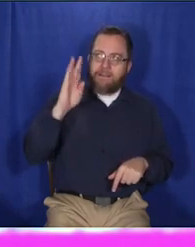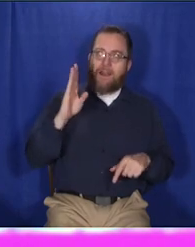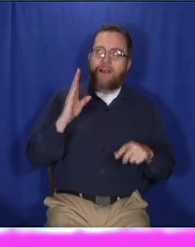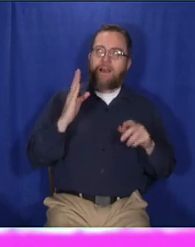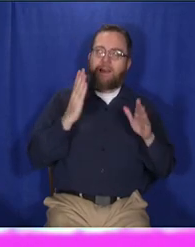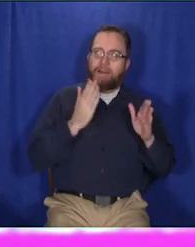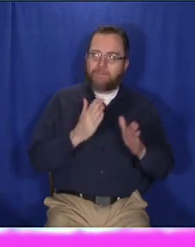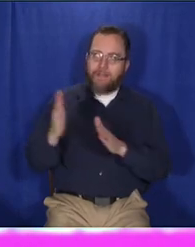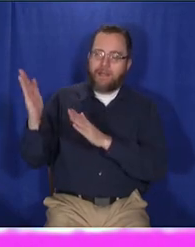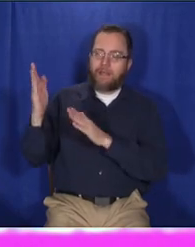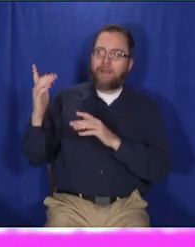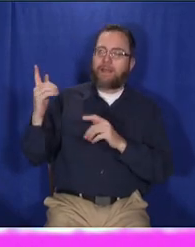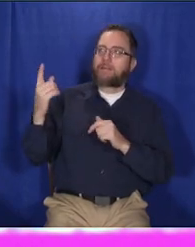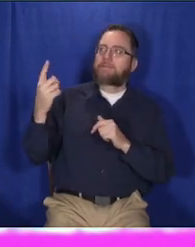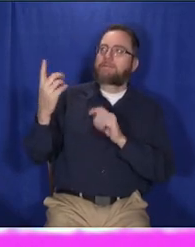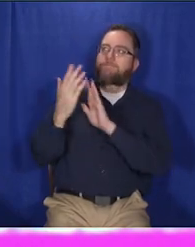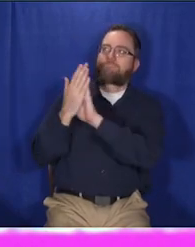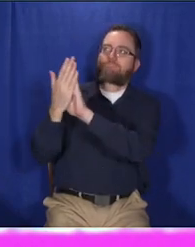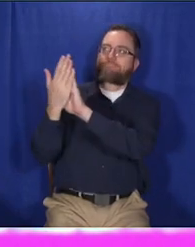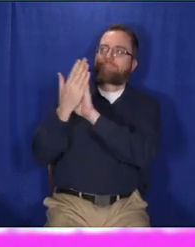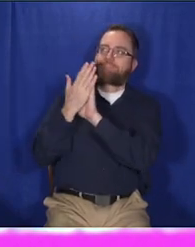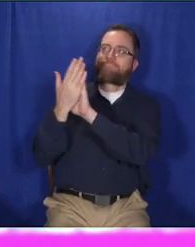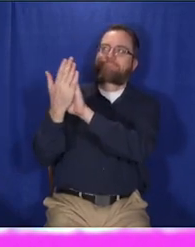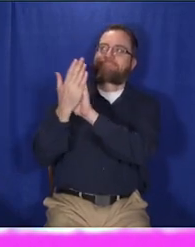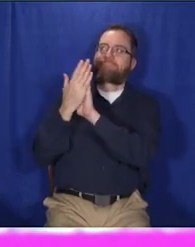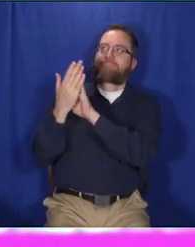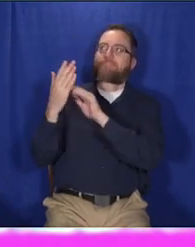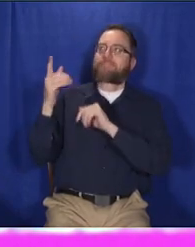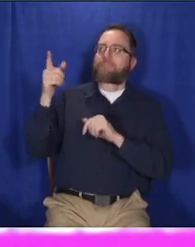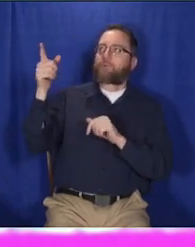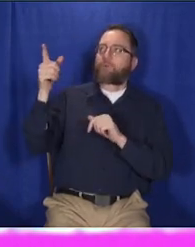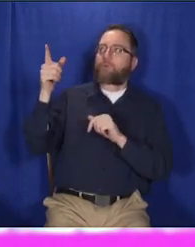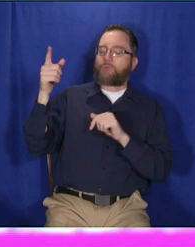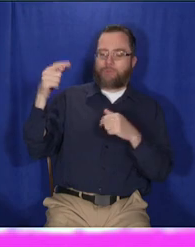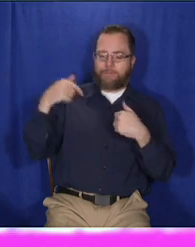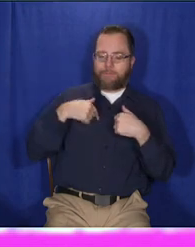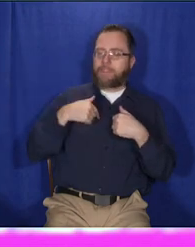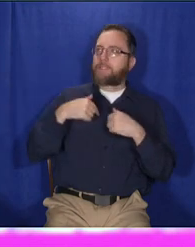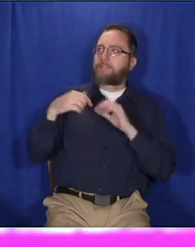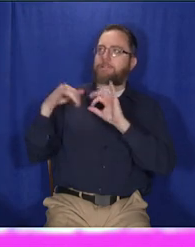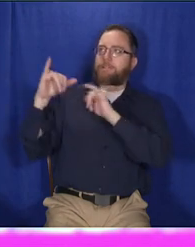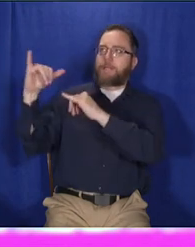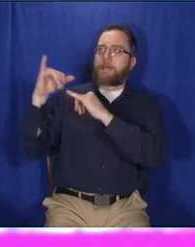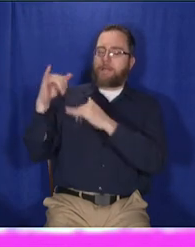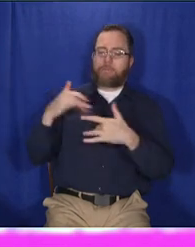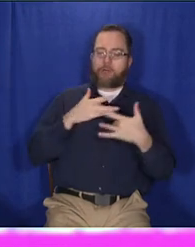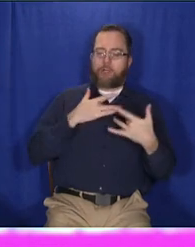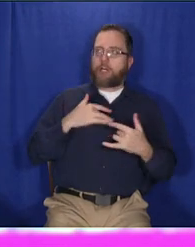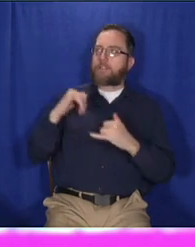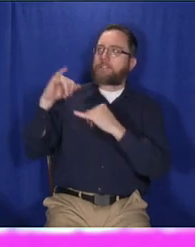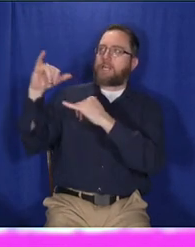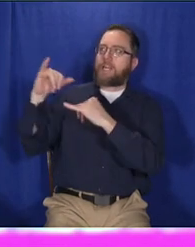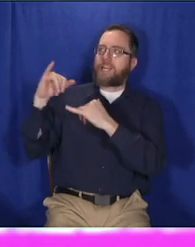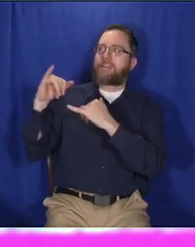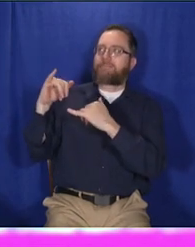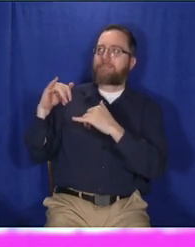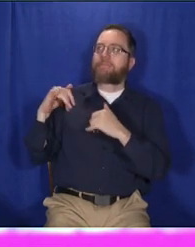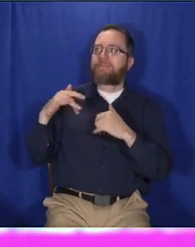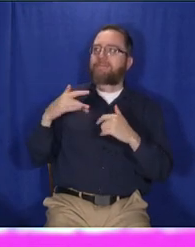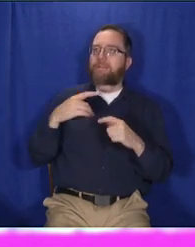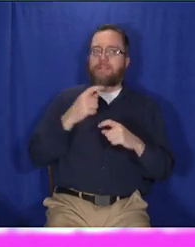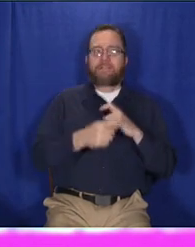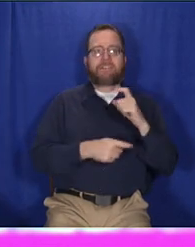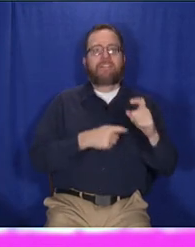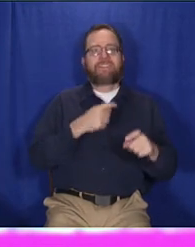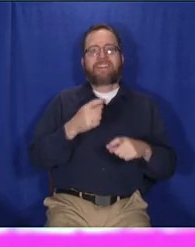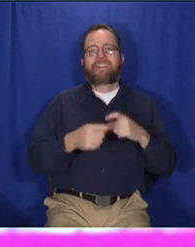Heavenly Father and to be generous. And it is out of that generosity that your heart begins to experience a deeper joy. And listen,